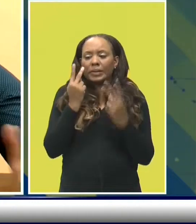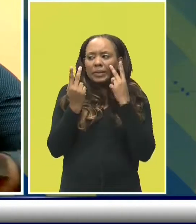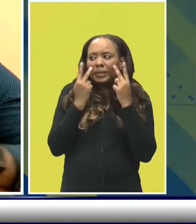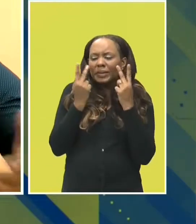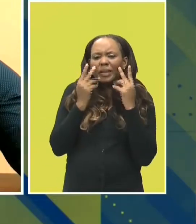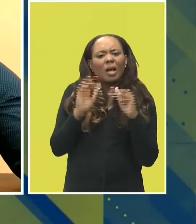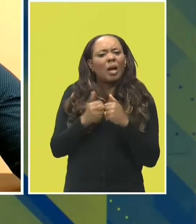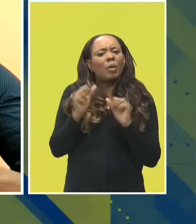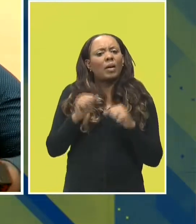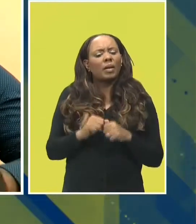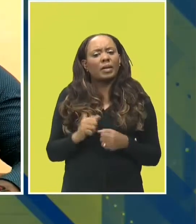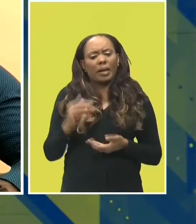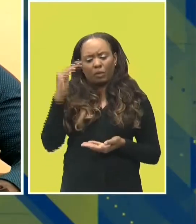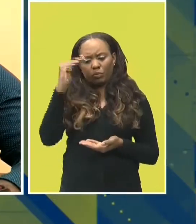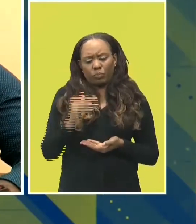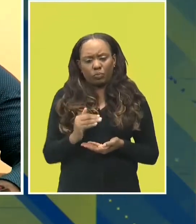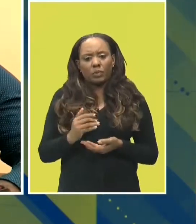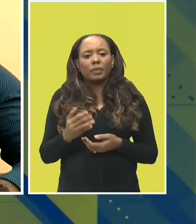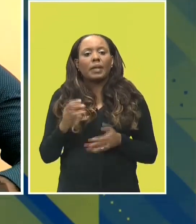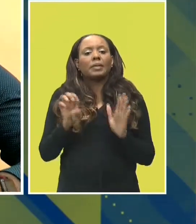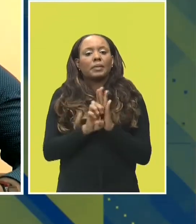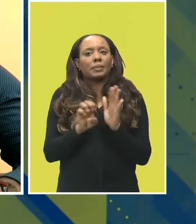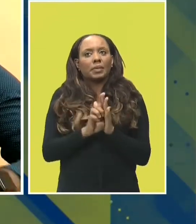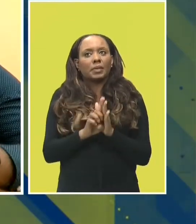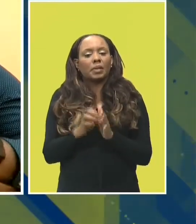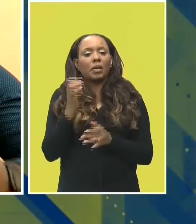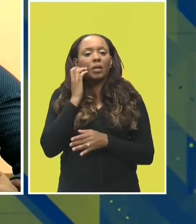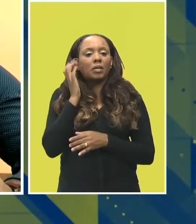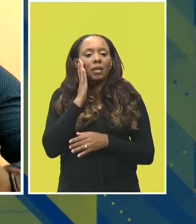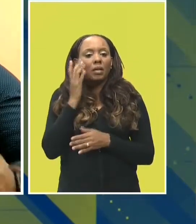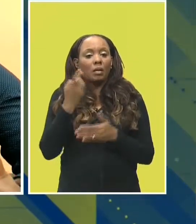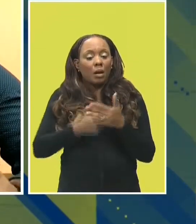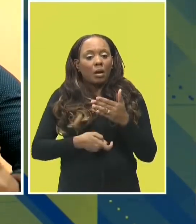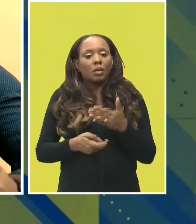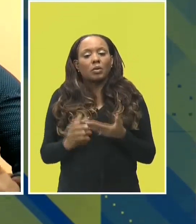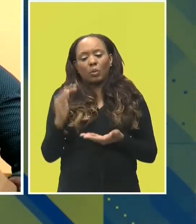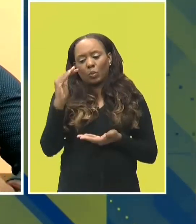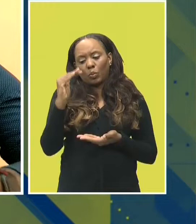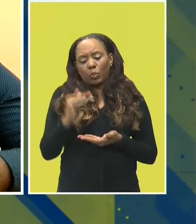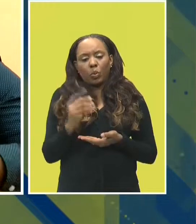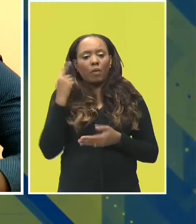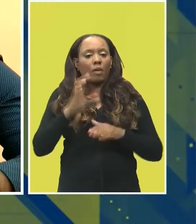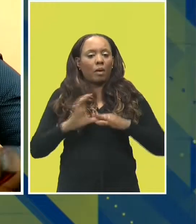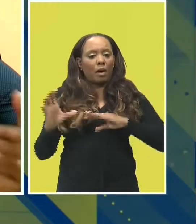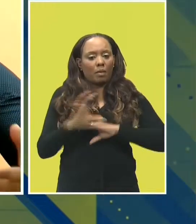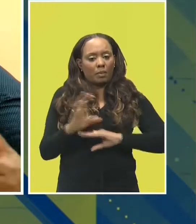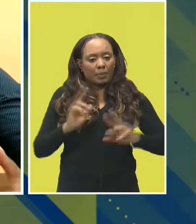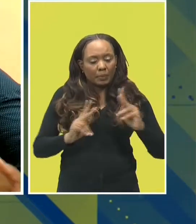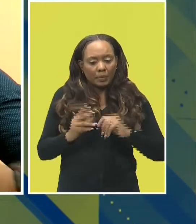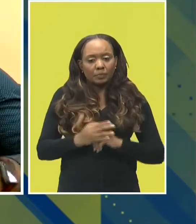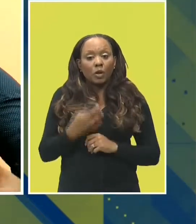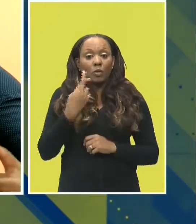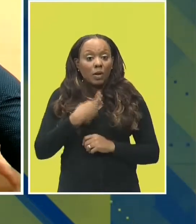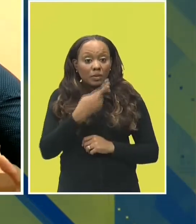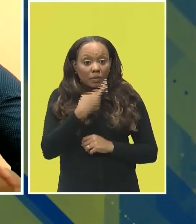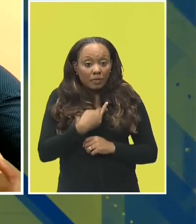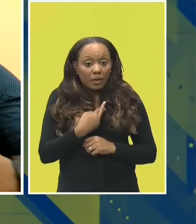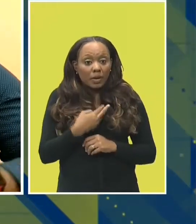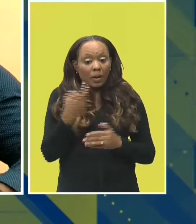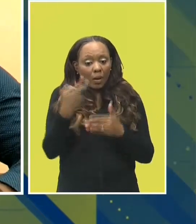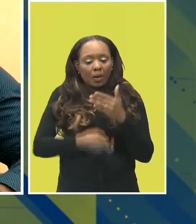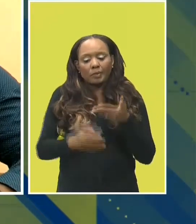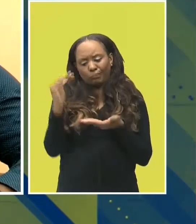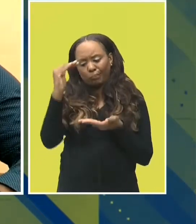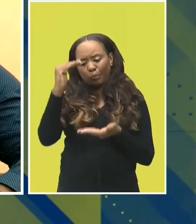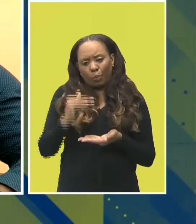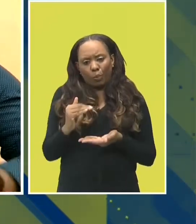could cut, we cut in. So, for example, hotel rates, we cut in for our Caribbean brothers and sisters. Restaurant rates, we cut in for our